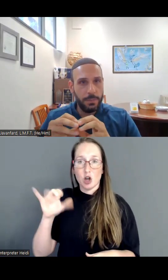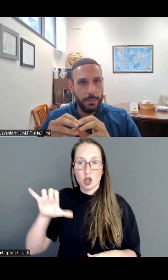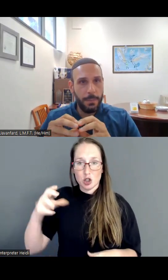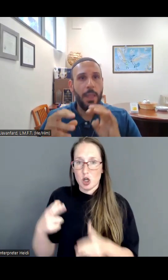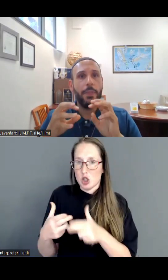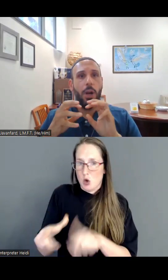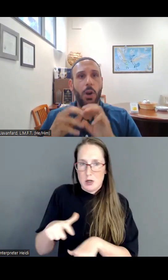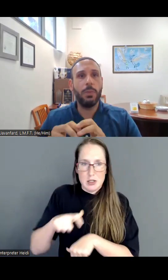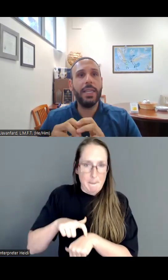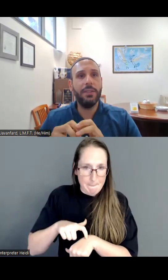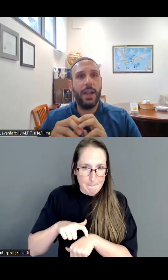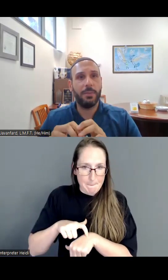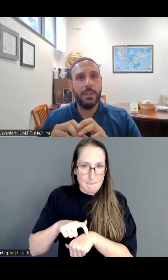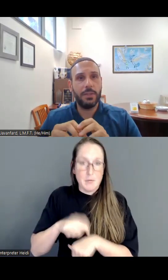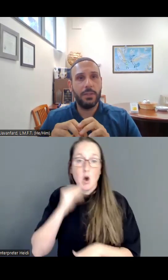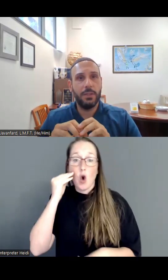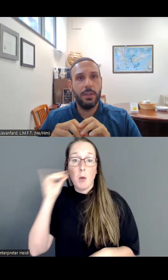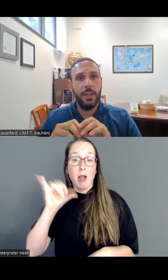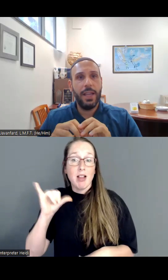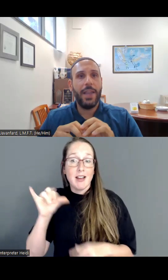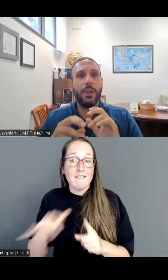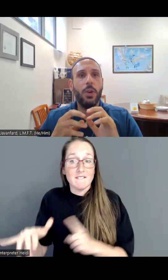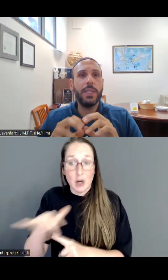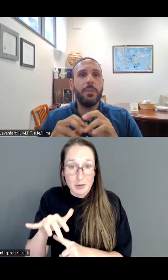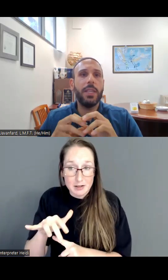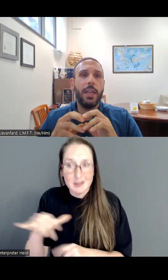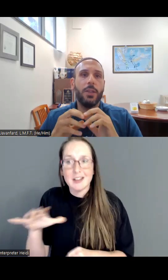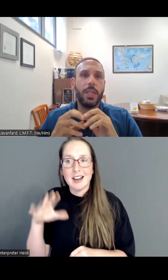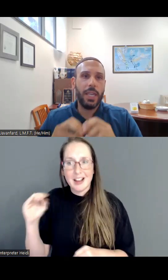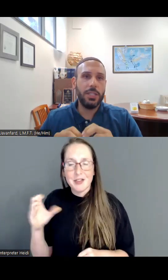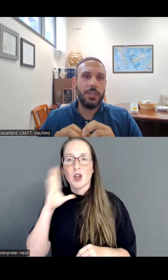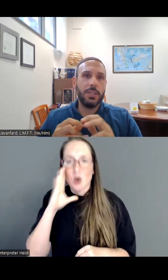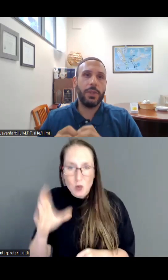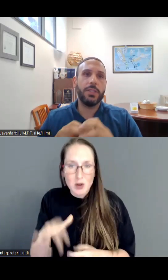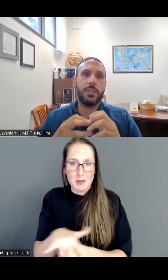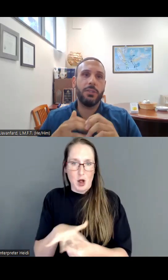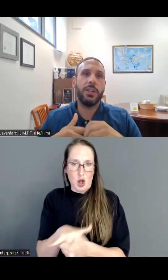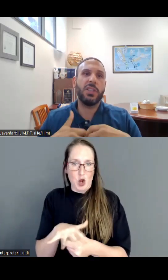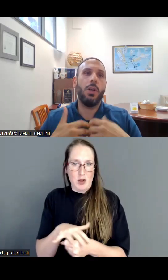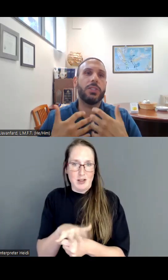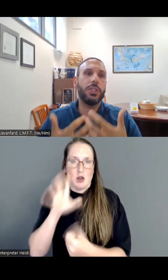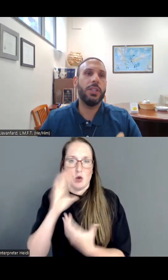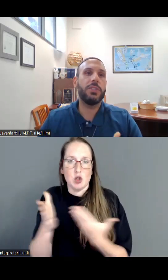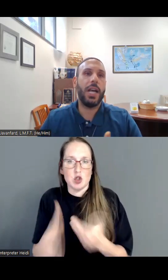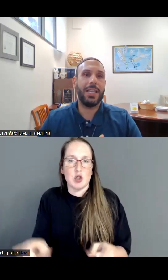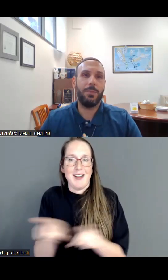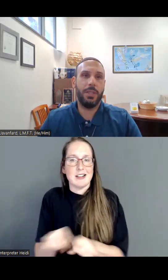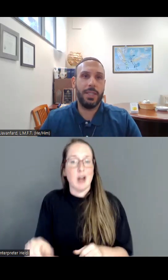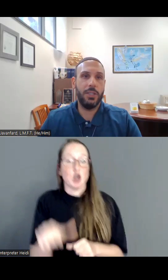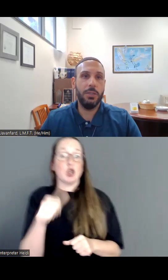short-term, they're home-like environments, and they're going to be a location that is going to serve as an alternative